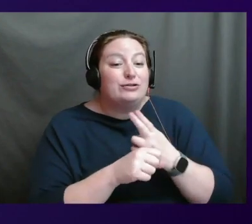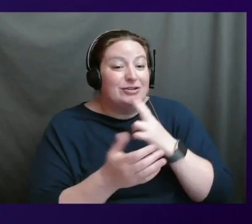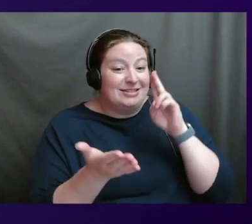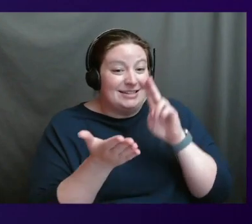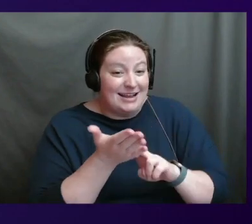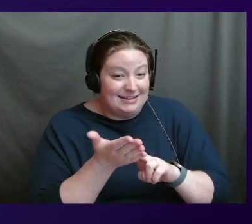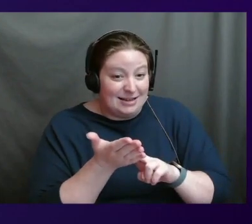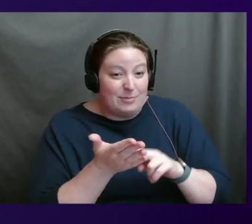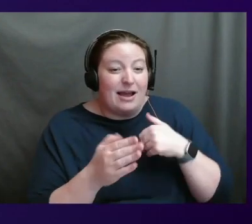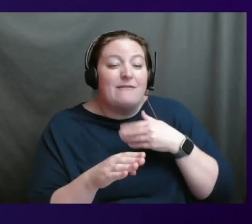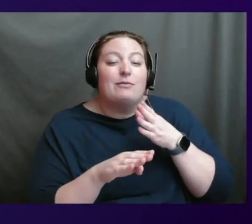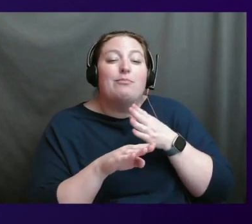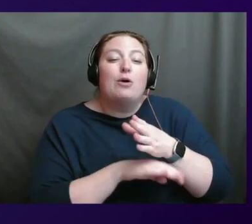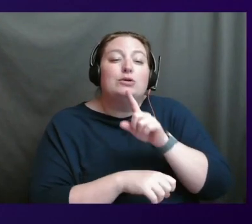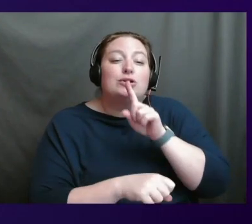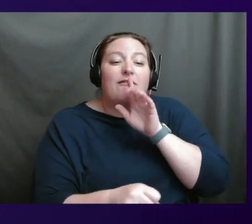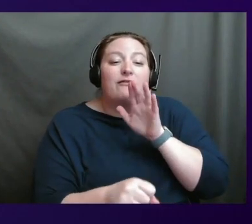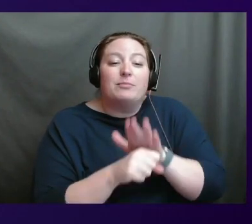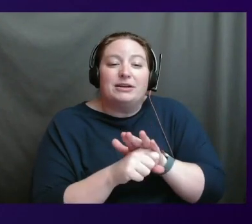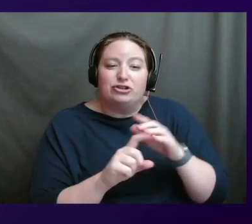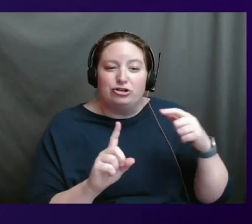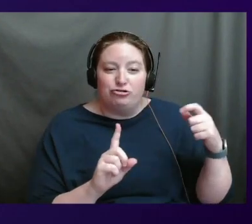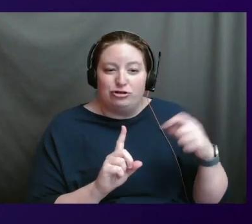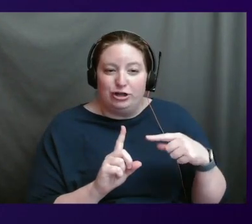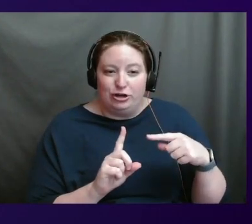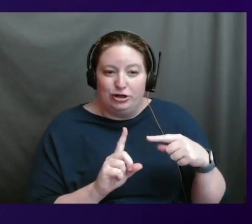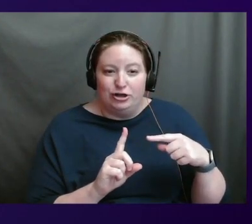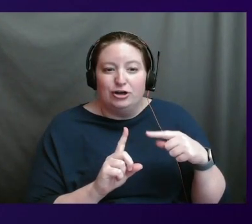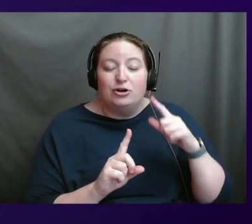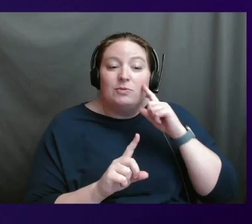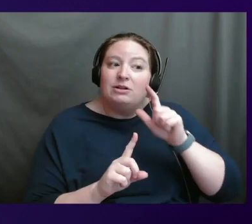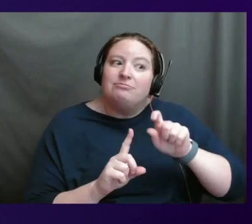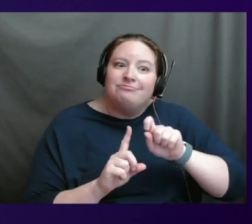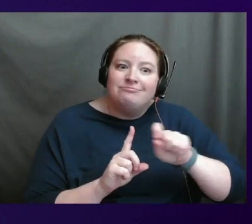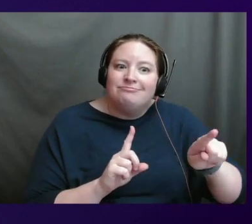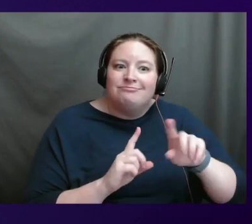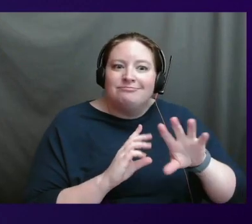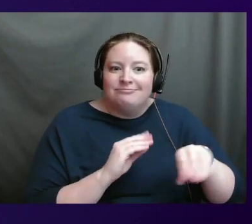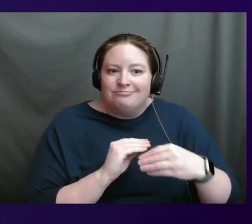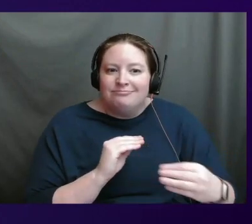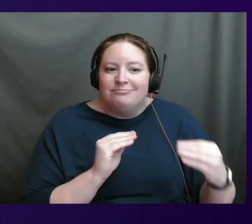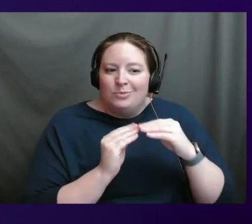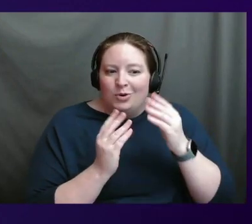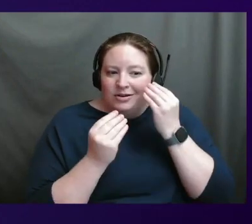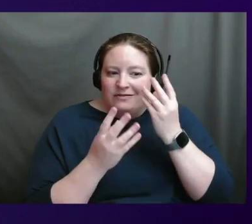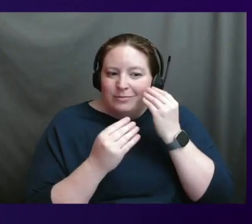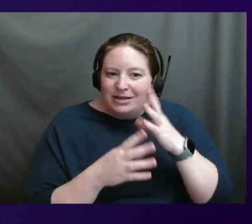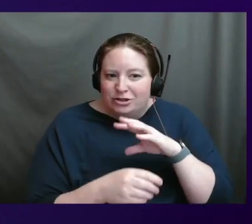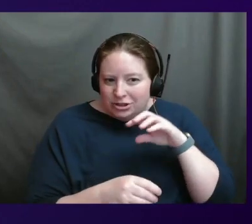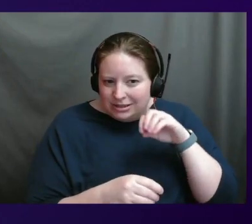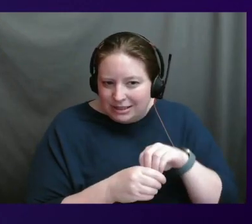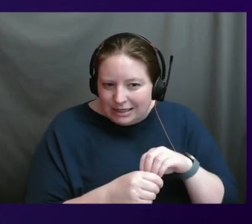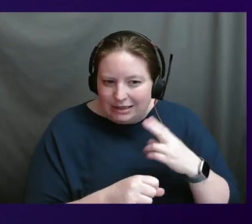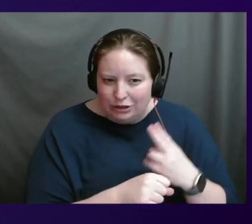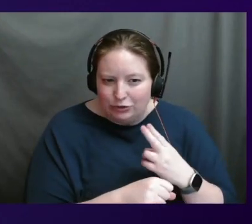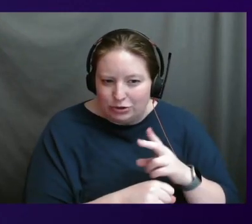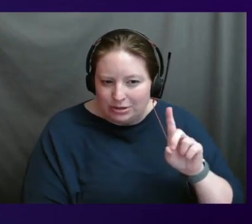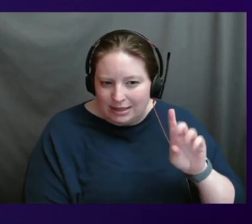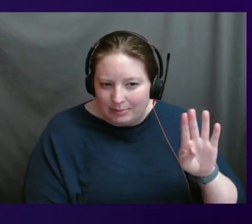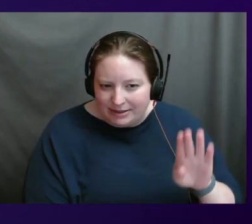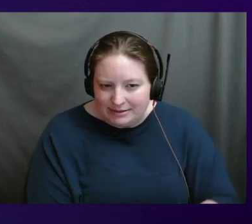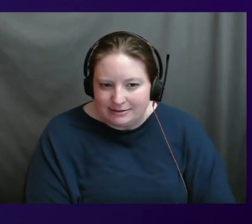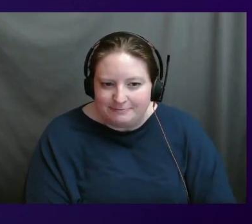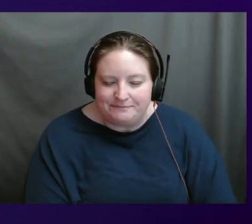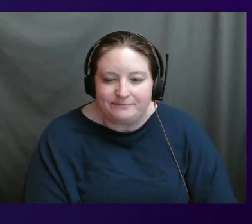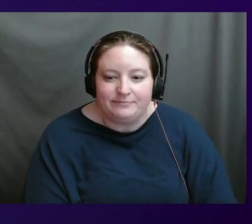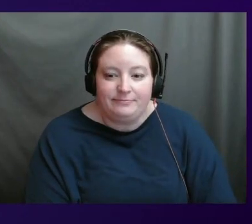post confirmation trigger, which is going to be firing off and putting in additional information inside of our user database. Now, we